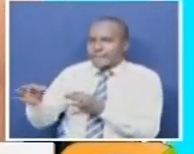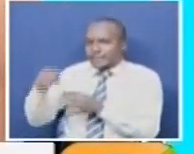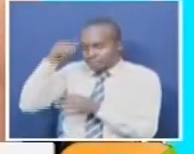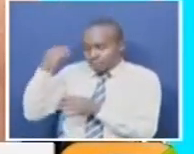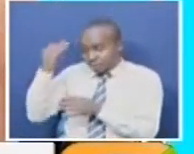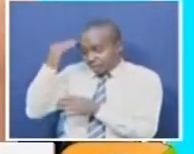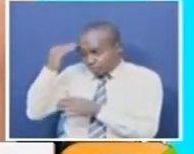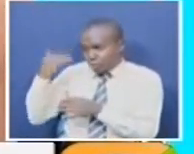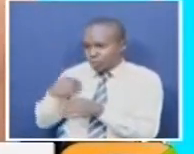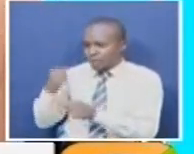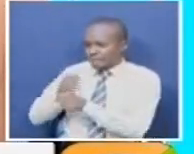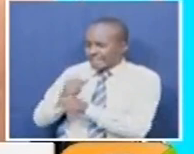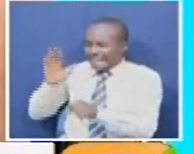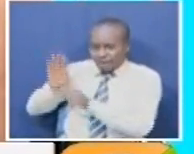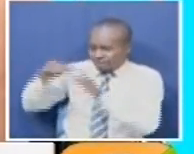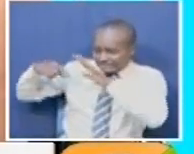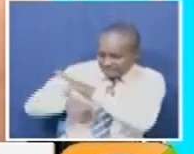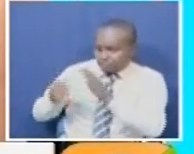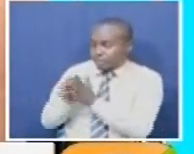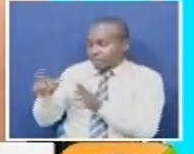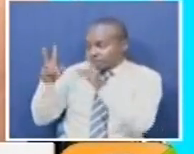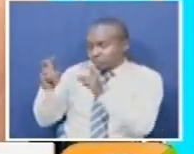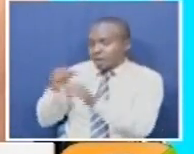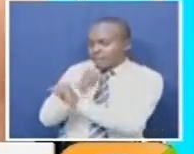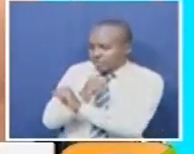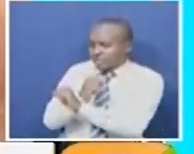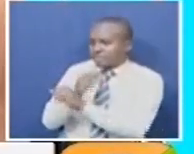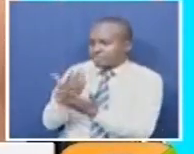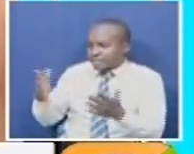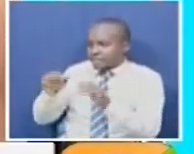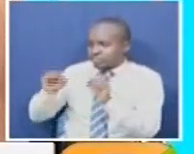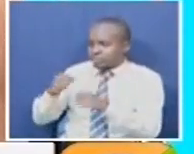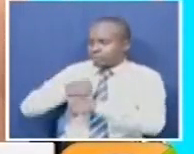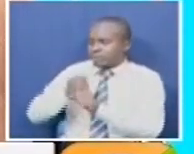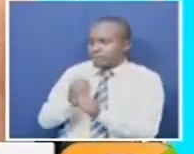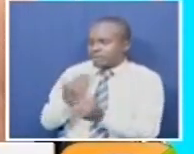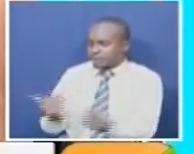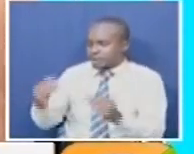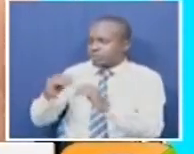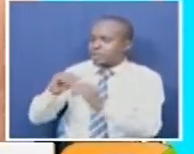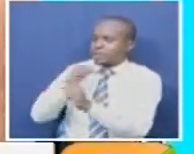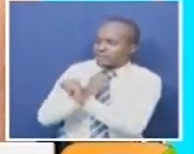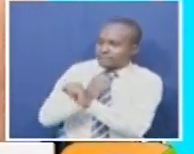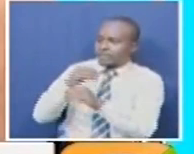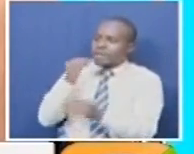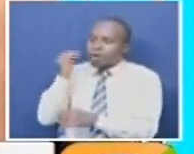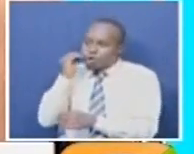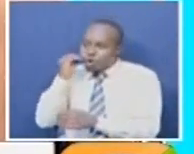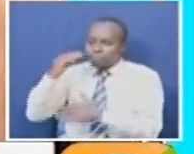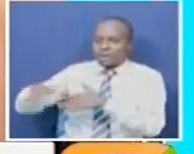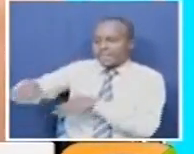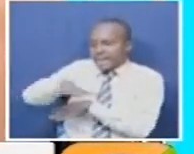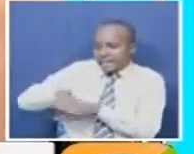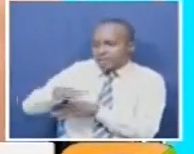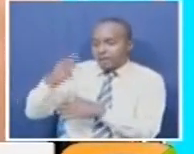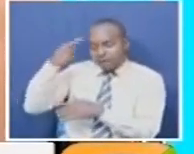dealt exhaustively with this issue, preventive measures that could keep our children safe in our homes and neighborhoods. For that parent that's